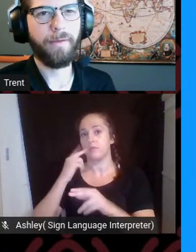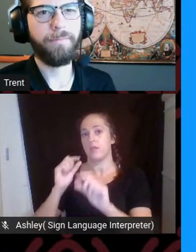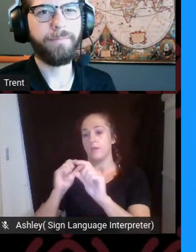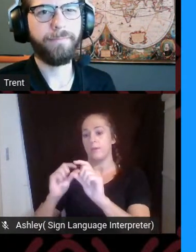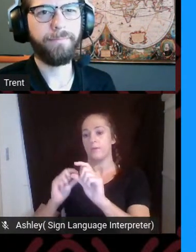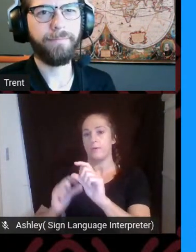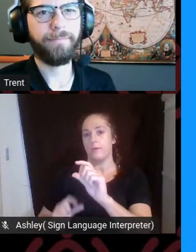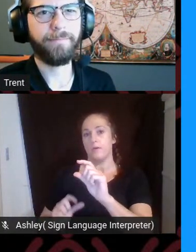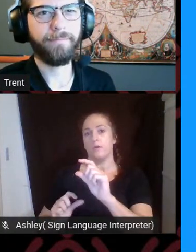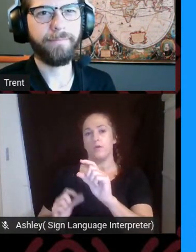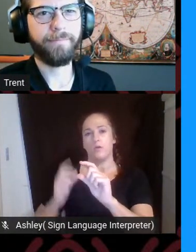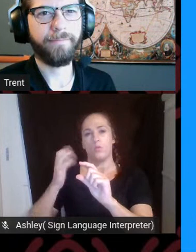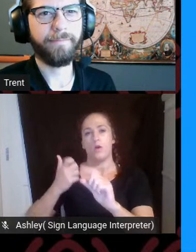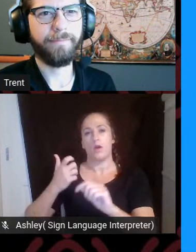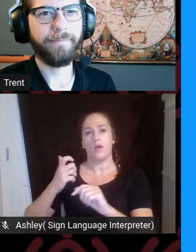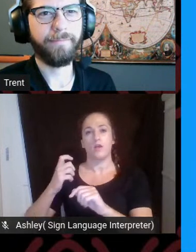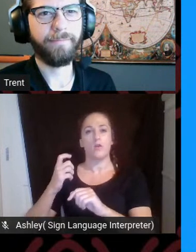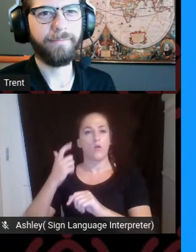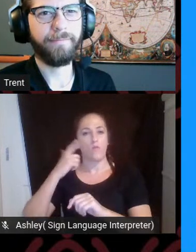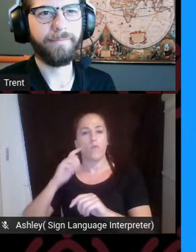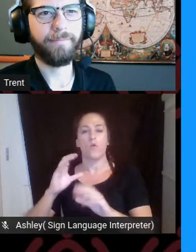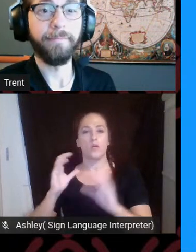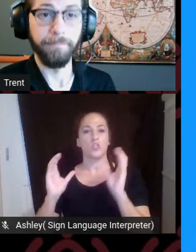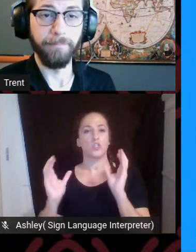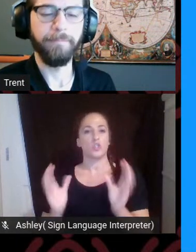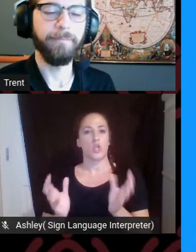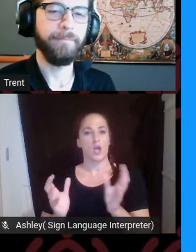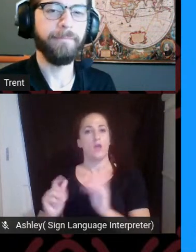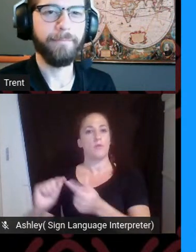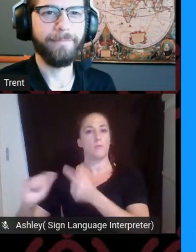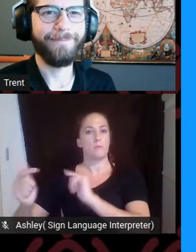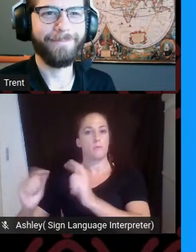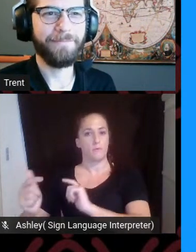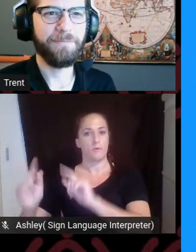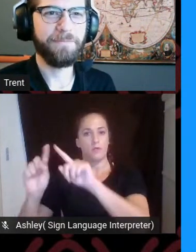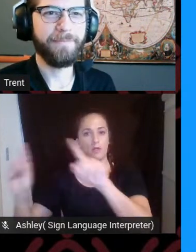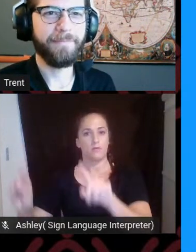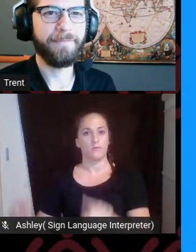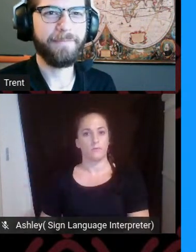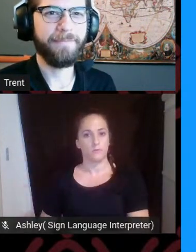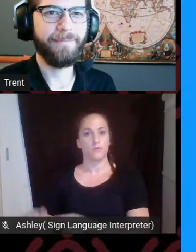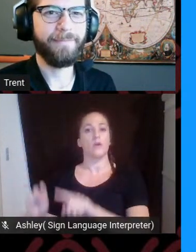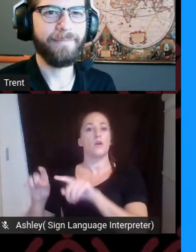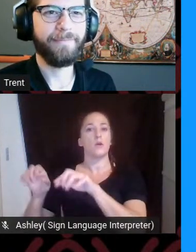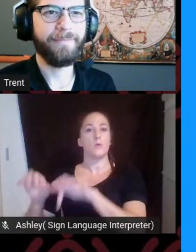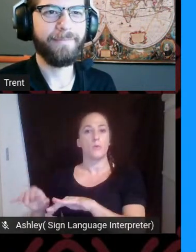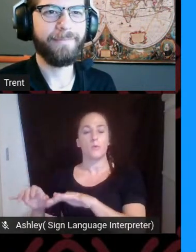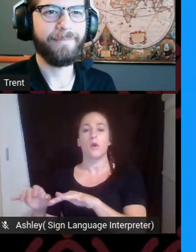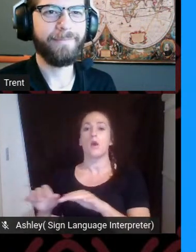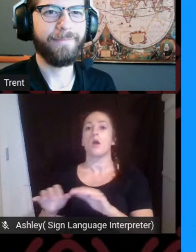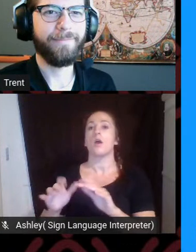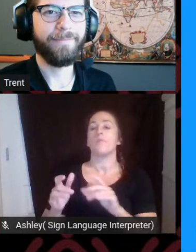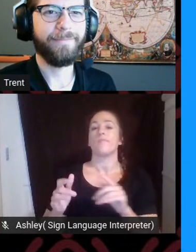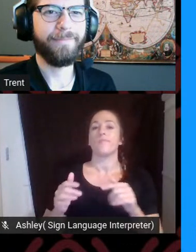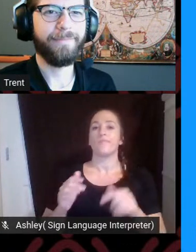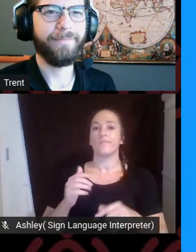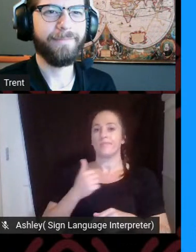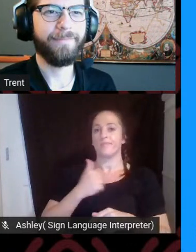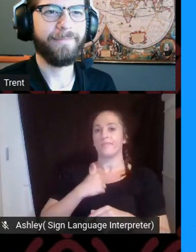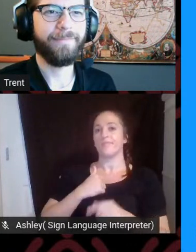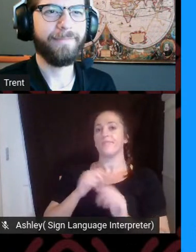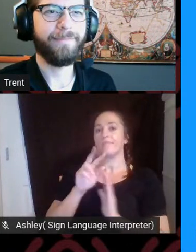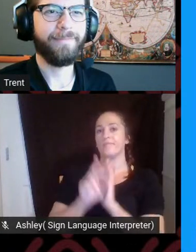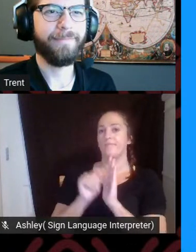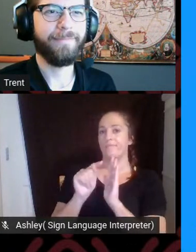moderators in the chat is because we are actually coming to you from the future. We're about 20 seconds ahead of you. So when you have questions, our moderators are